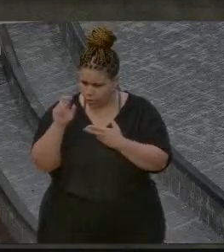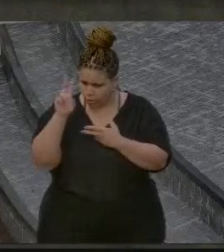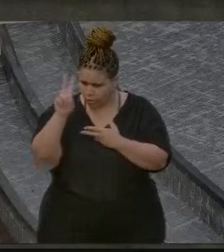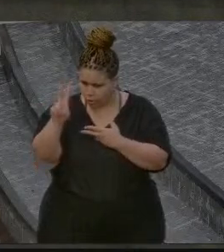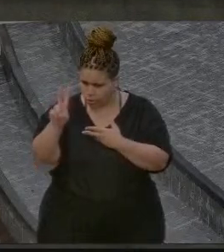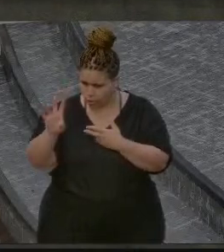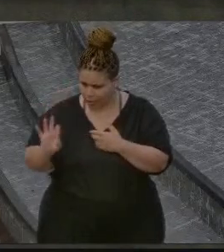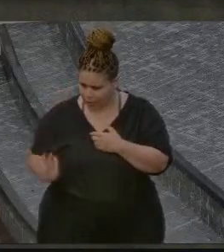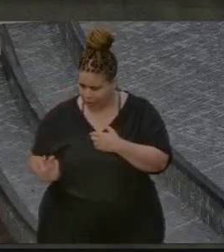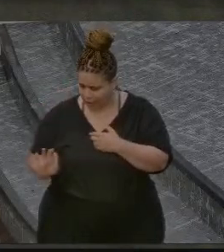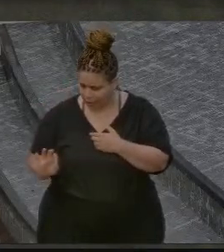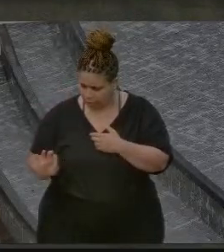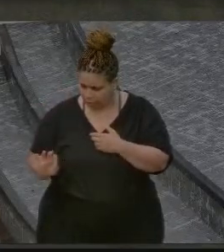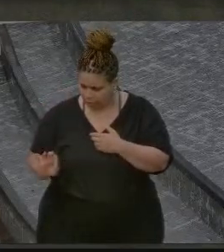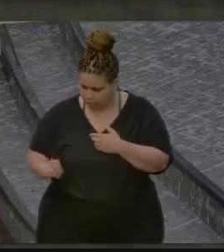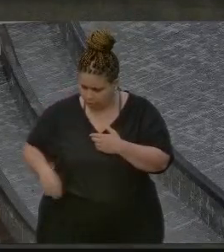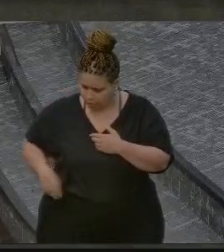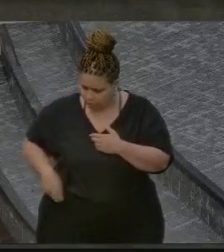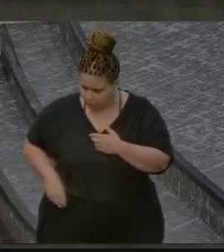Okay, so we have